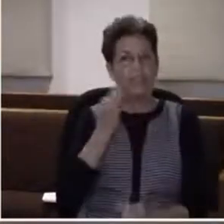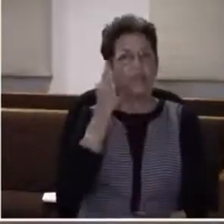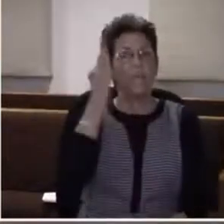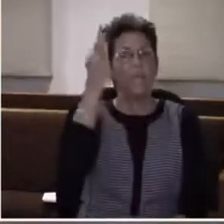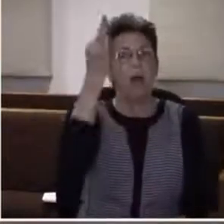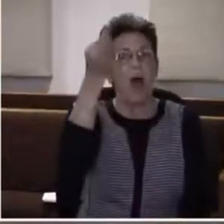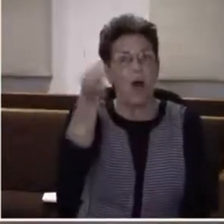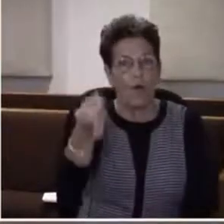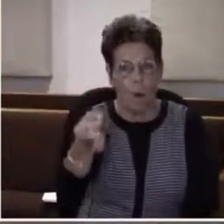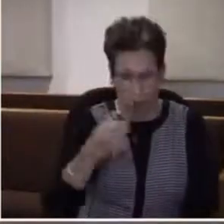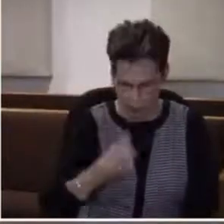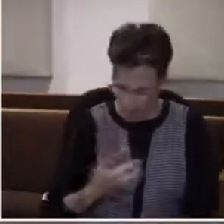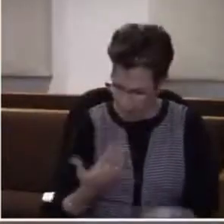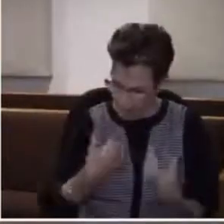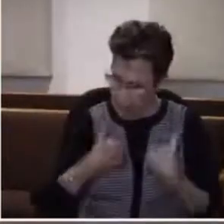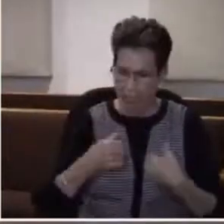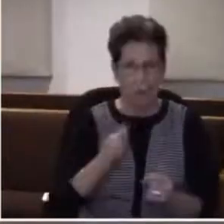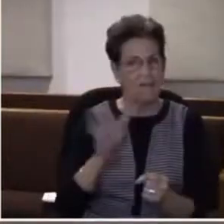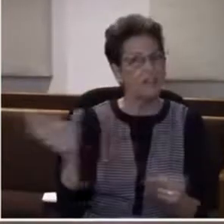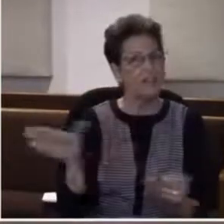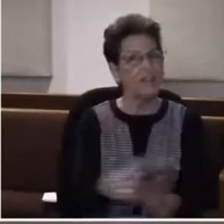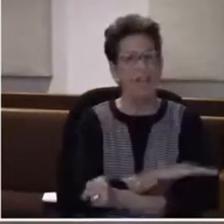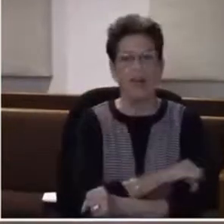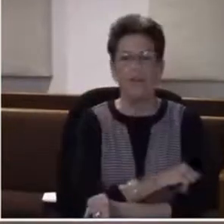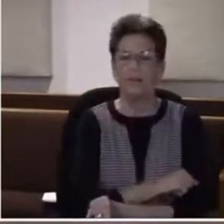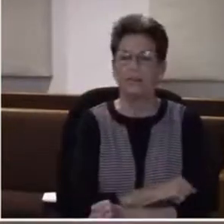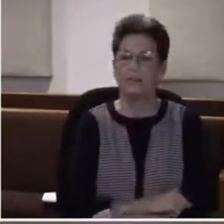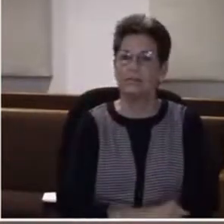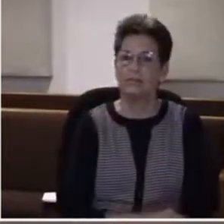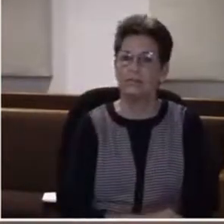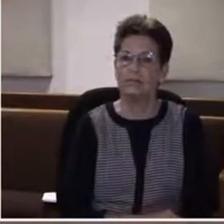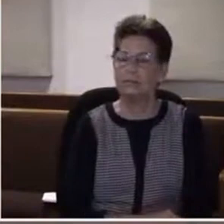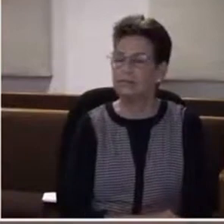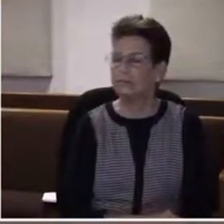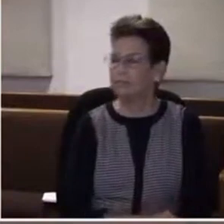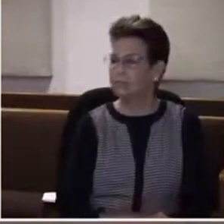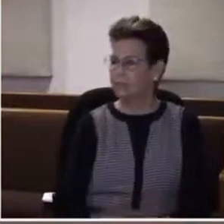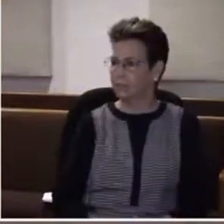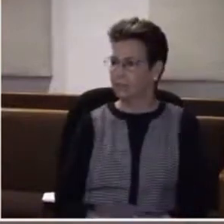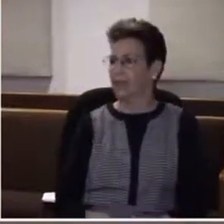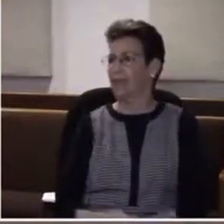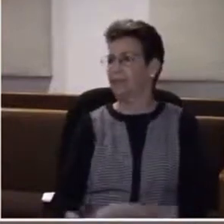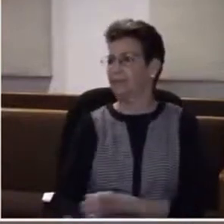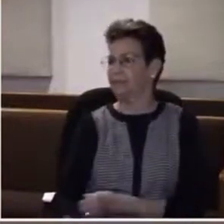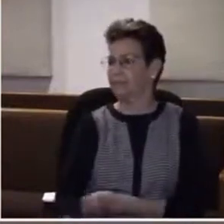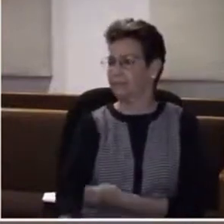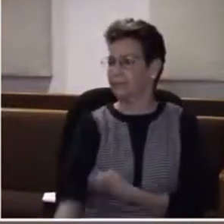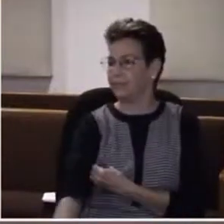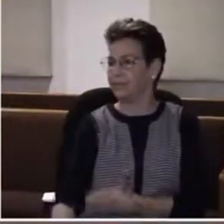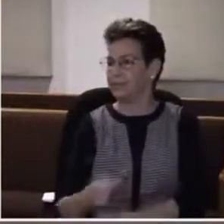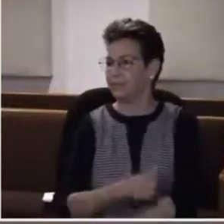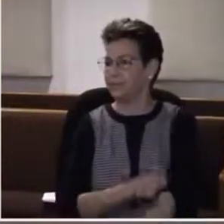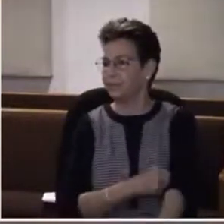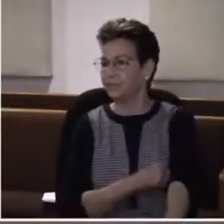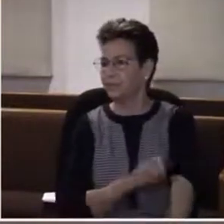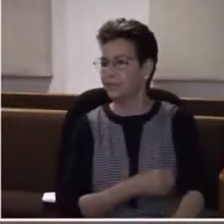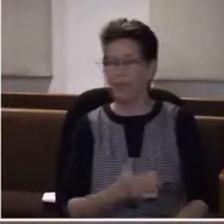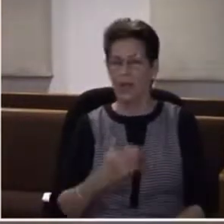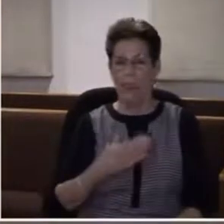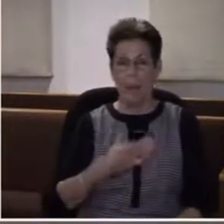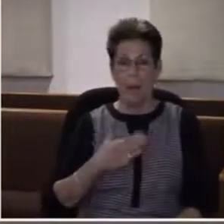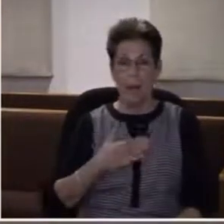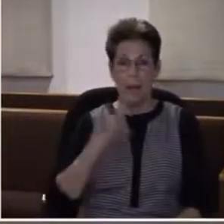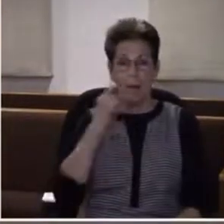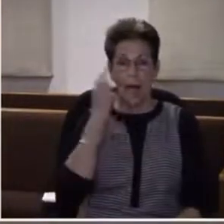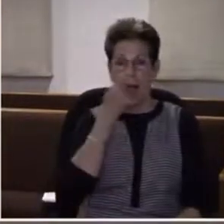understand. If I put my eyes that way, my life stinks. If I put my eyes on him, he makes